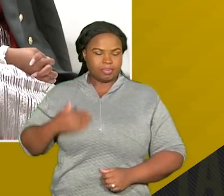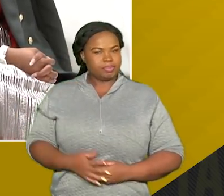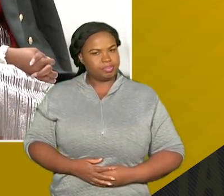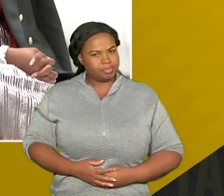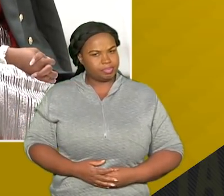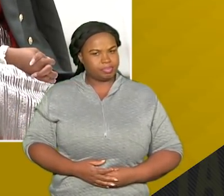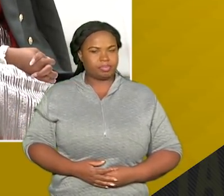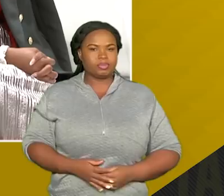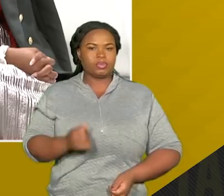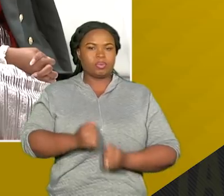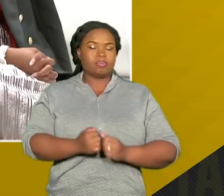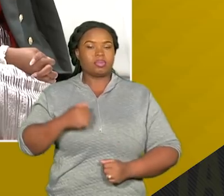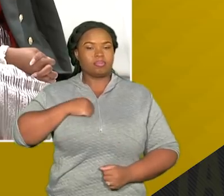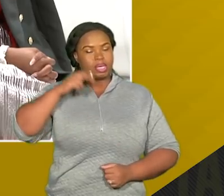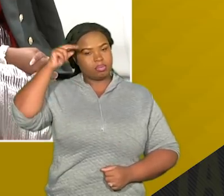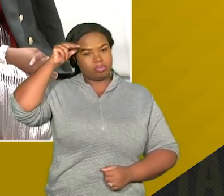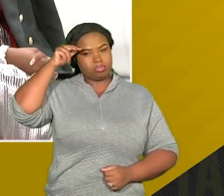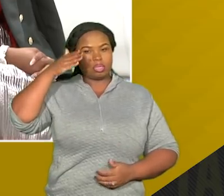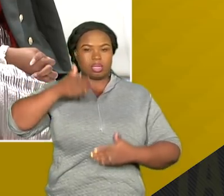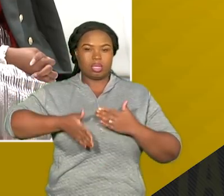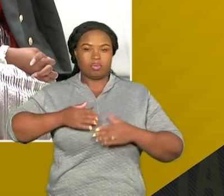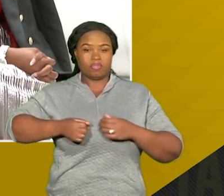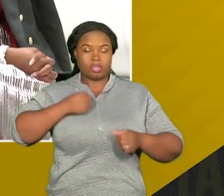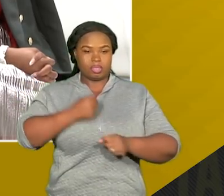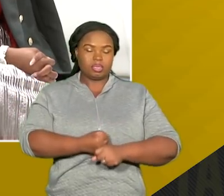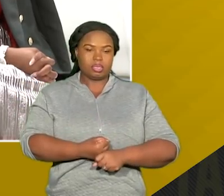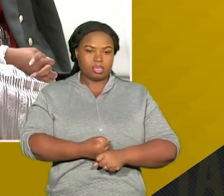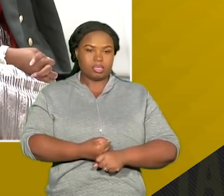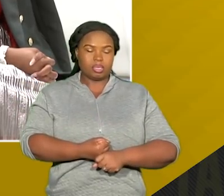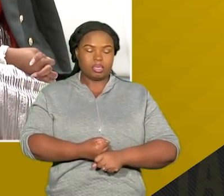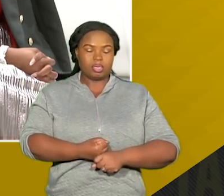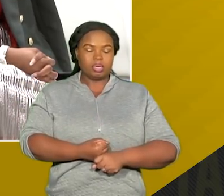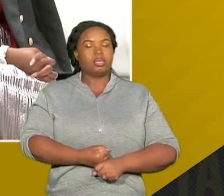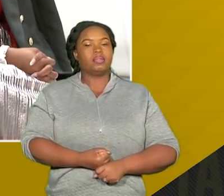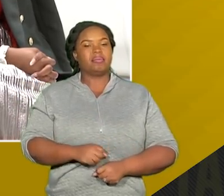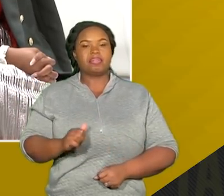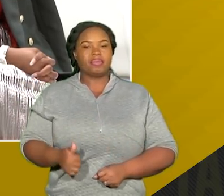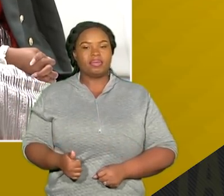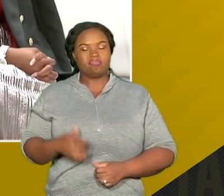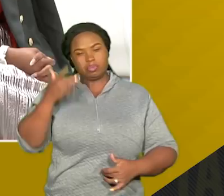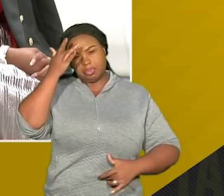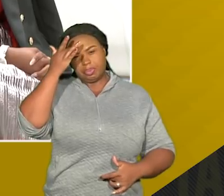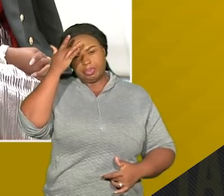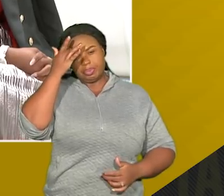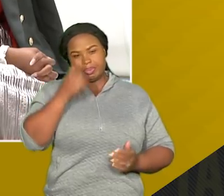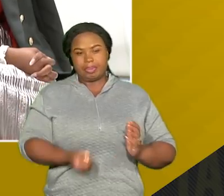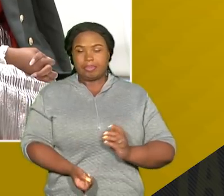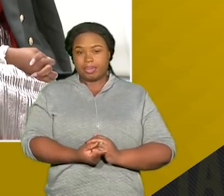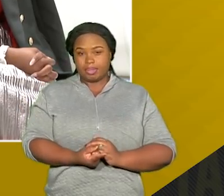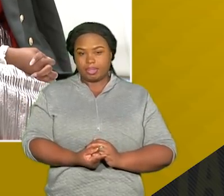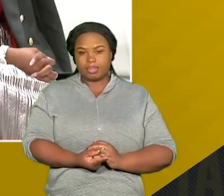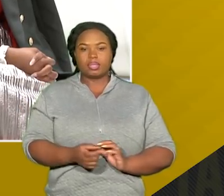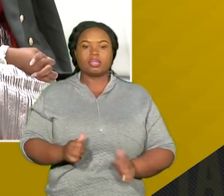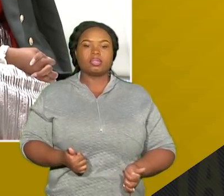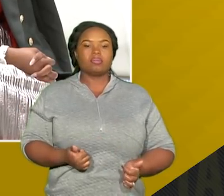He had to graduate towards the end of that year, 3 years ago, but he fell ill. Okay. And